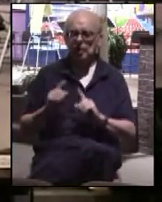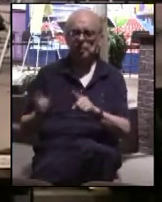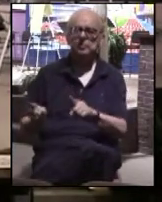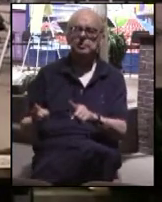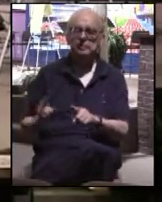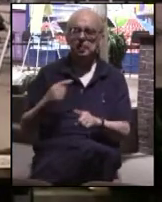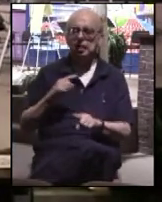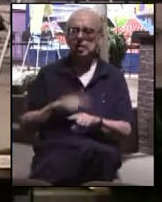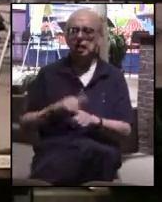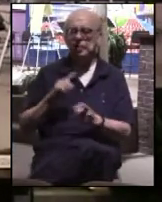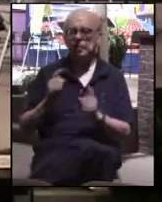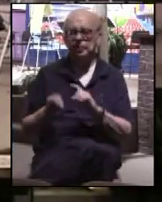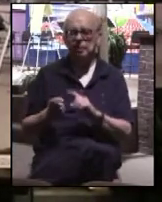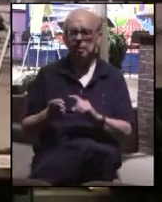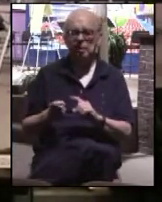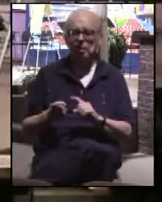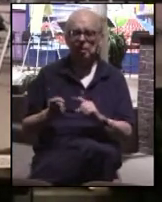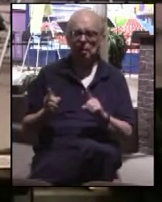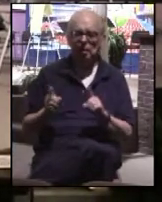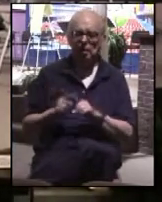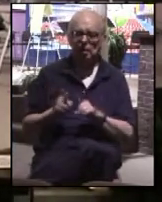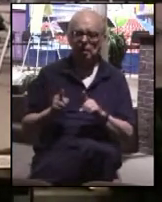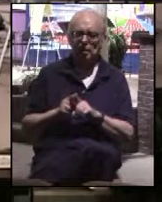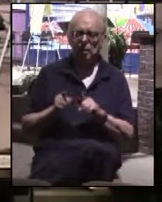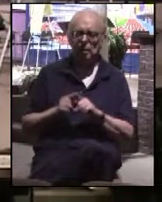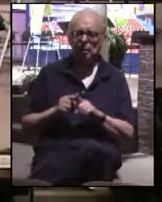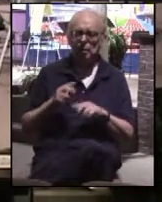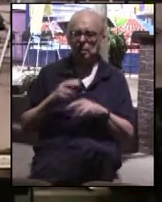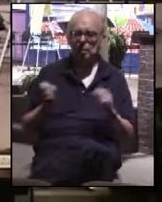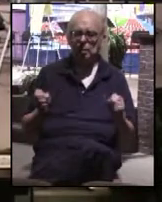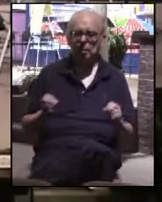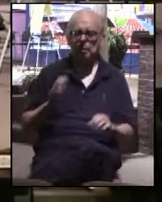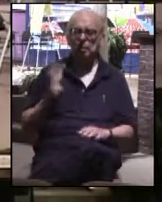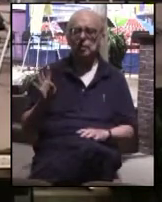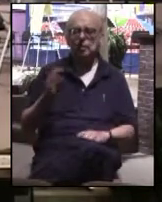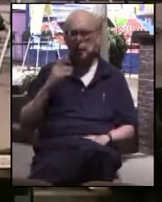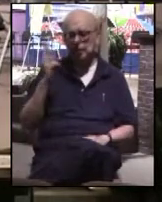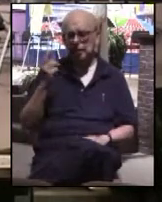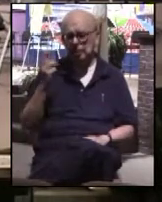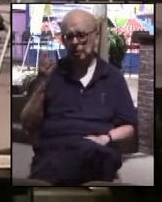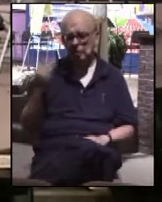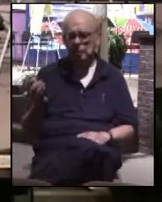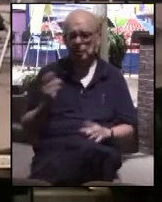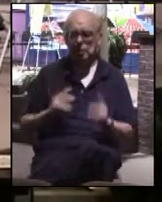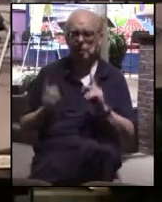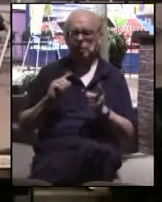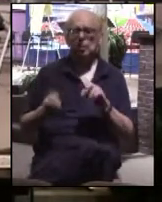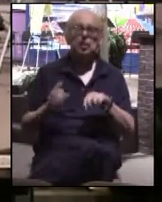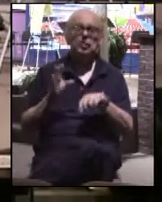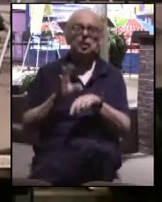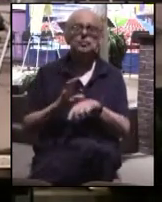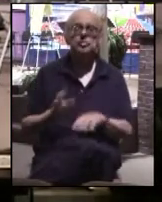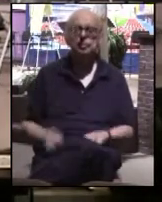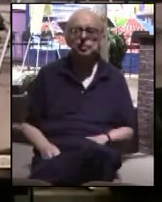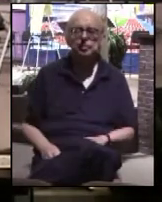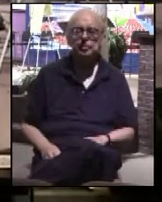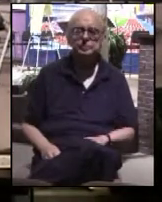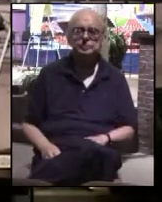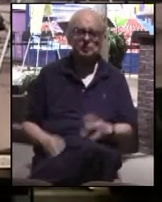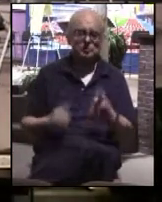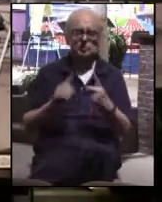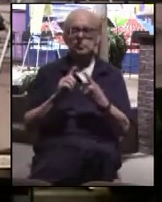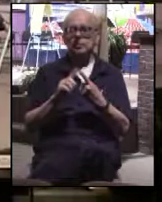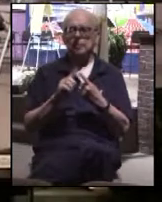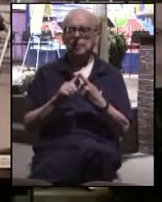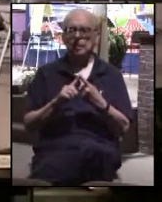for a change according to the pew research there are four primary reasons why people change churches number